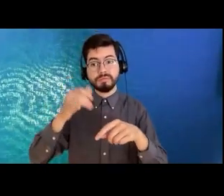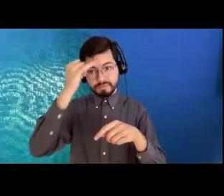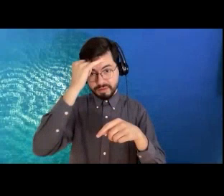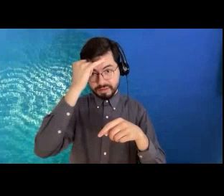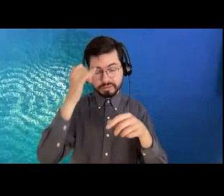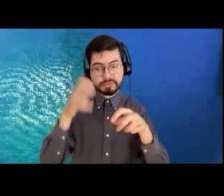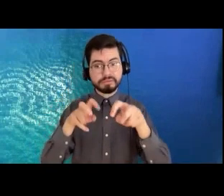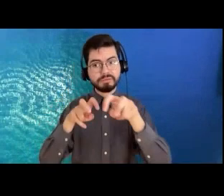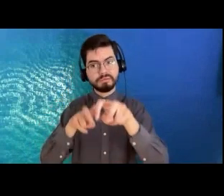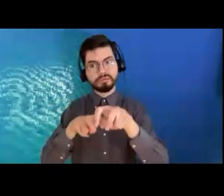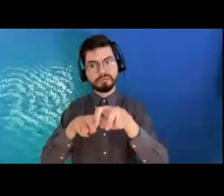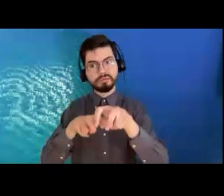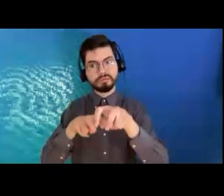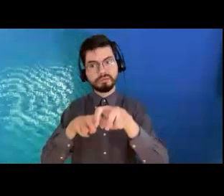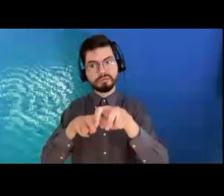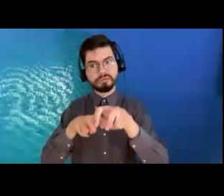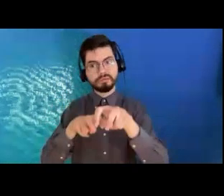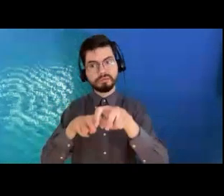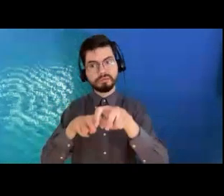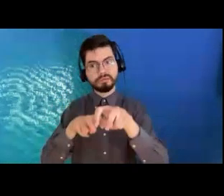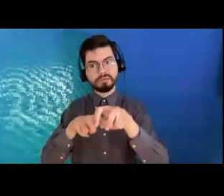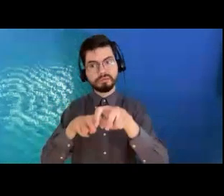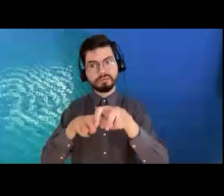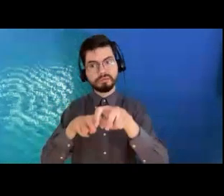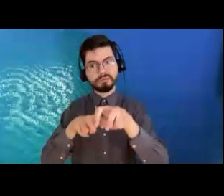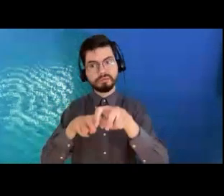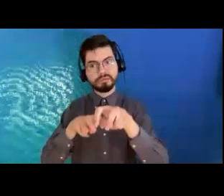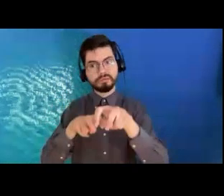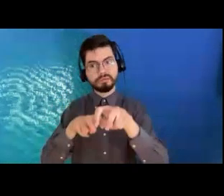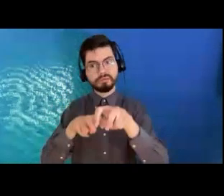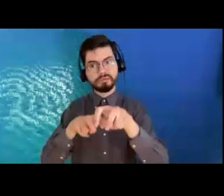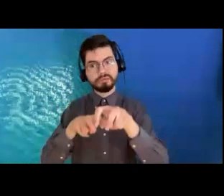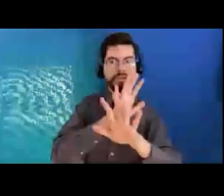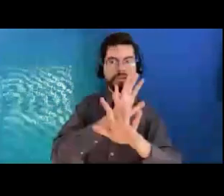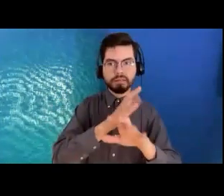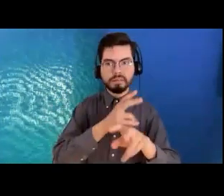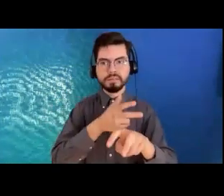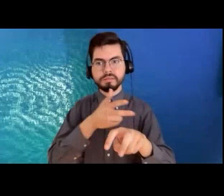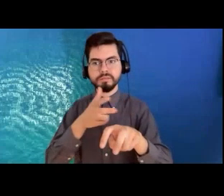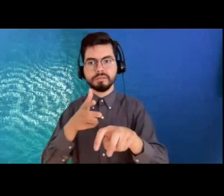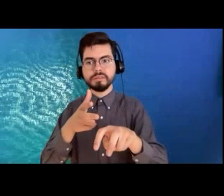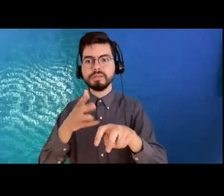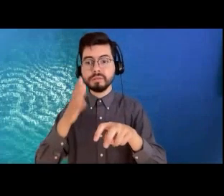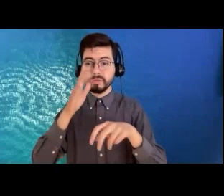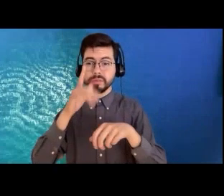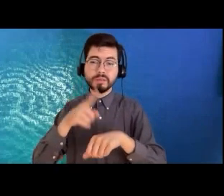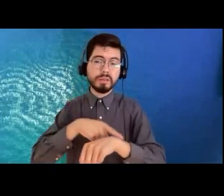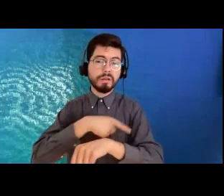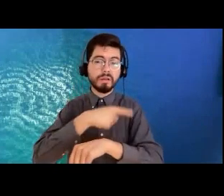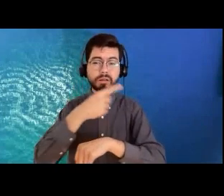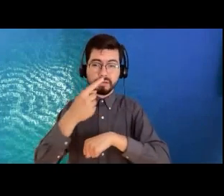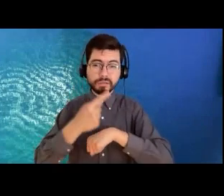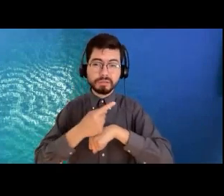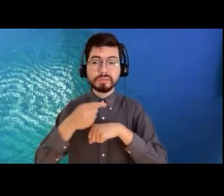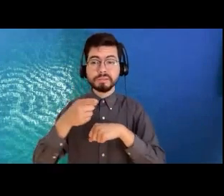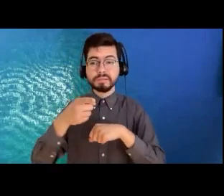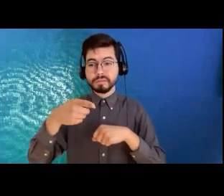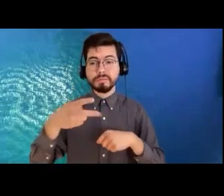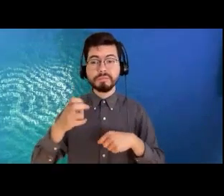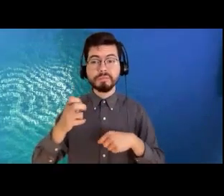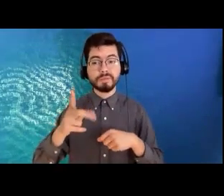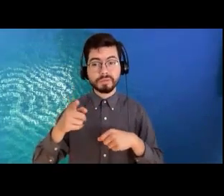be long days out in Hayden Valley in July when the rut is going, and the park will be doing what we can